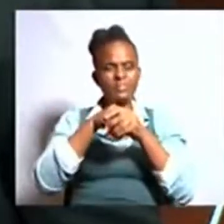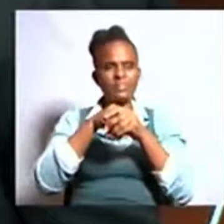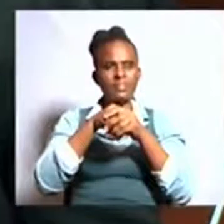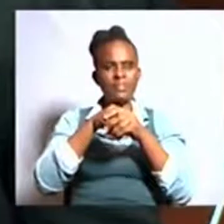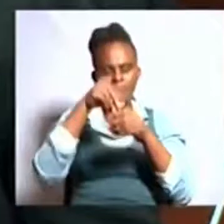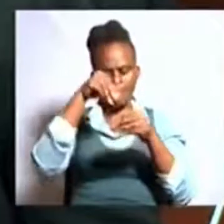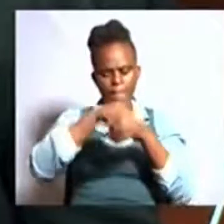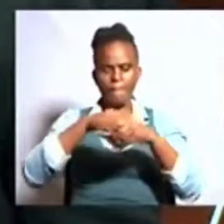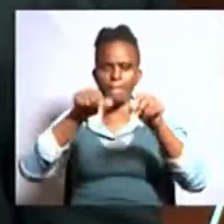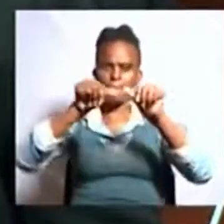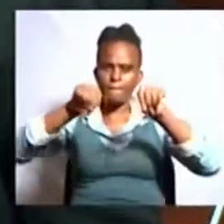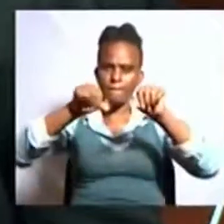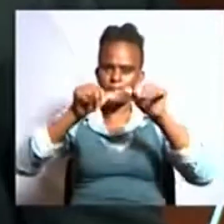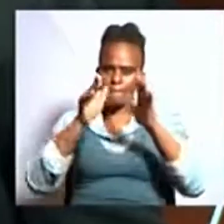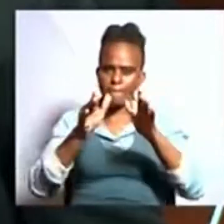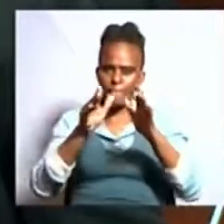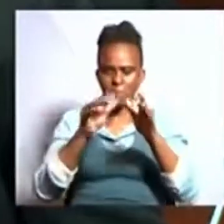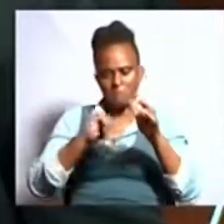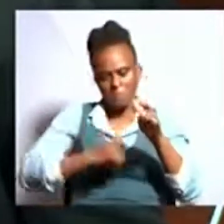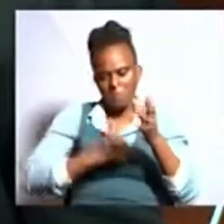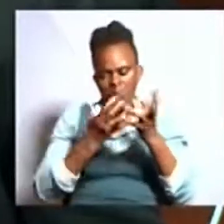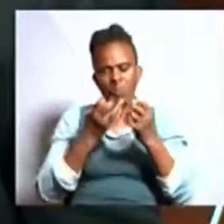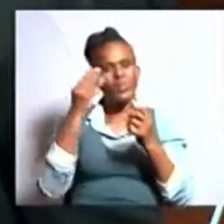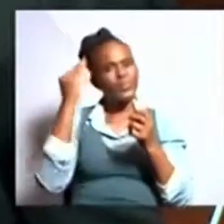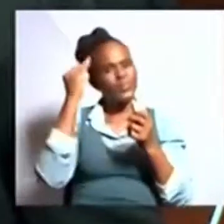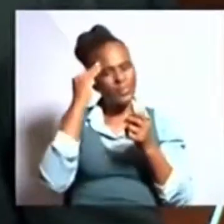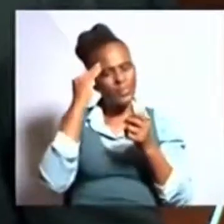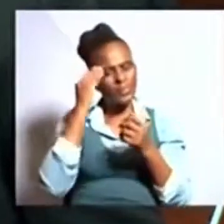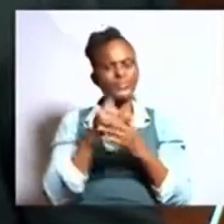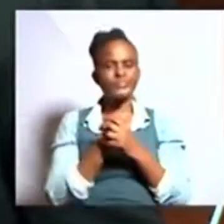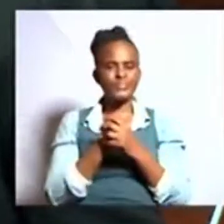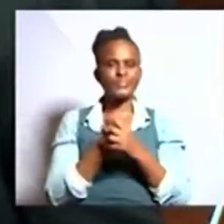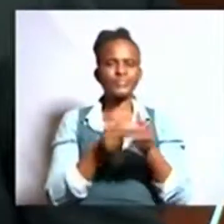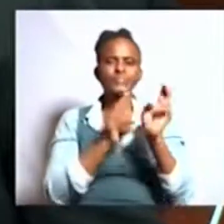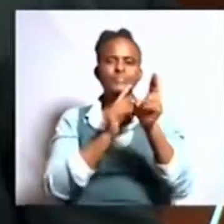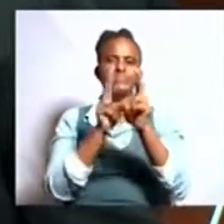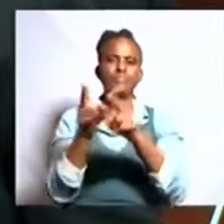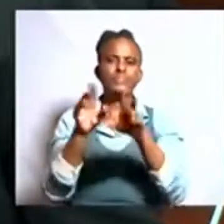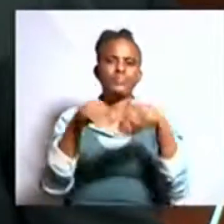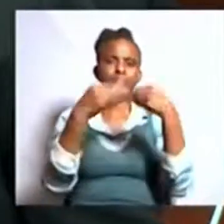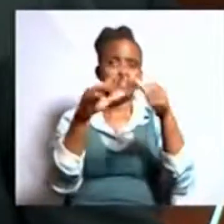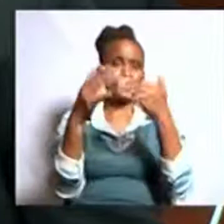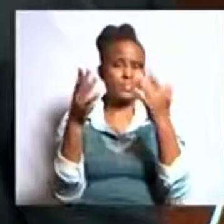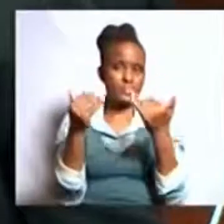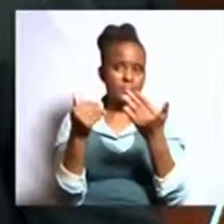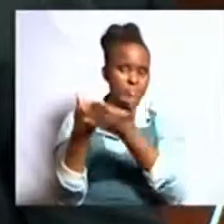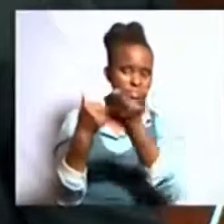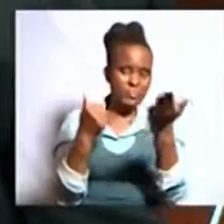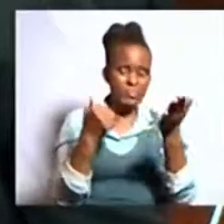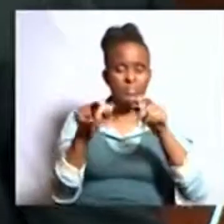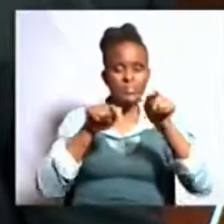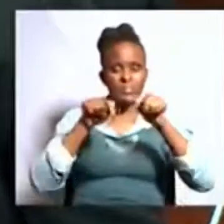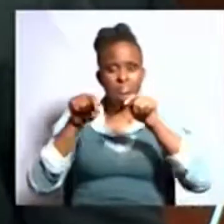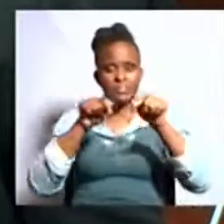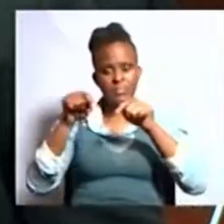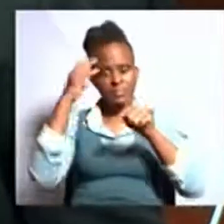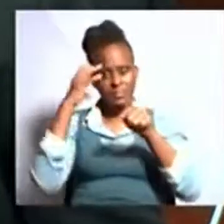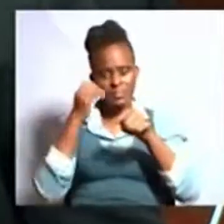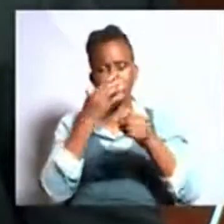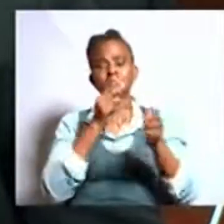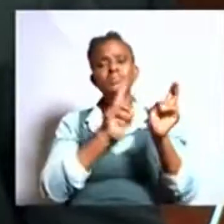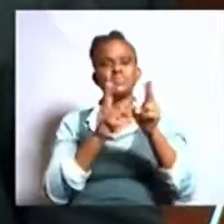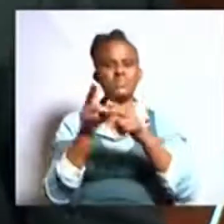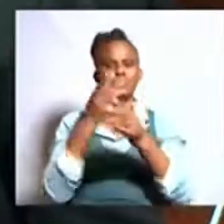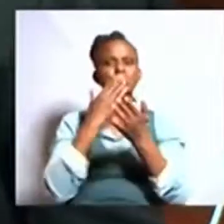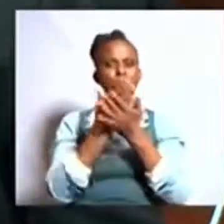internal auditor. We want to know. The answers being given by the controlling officer are good answers,